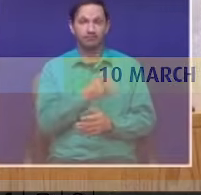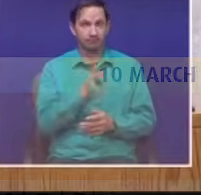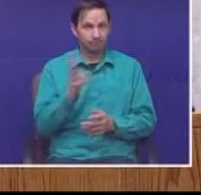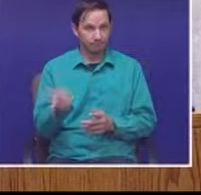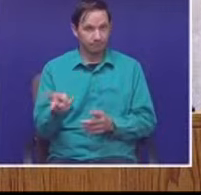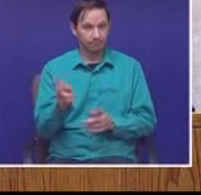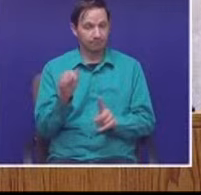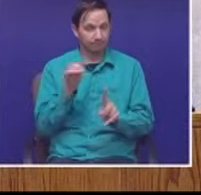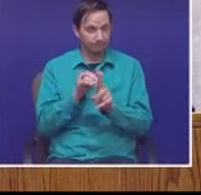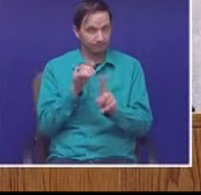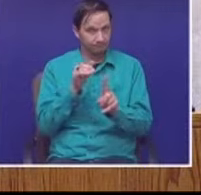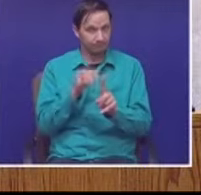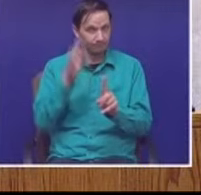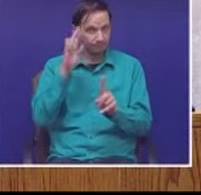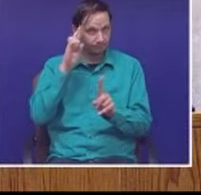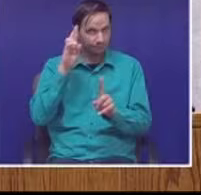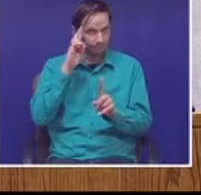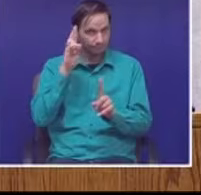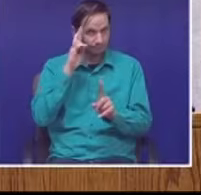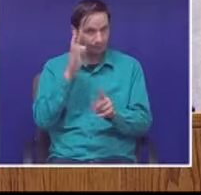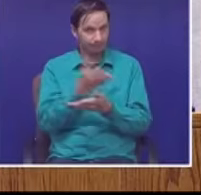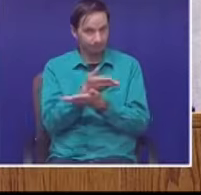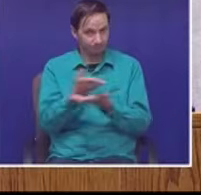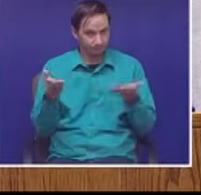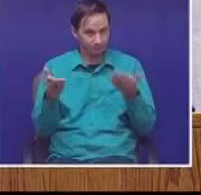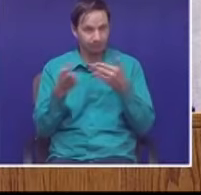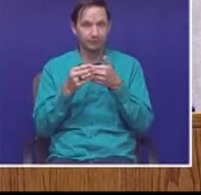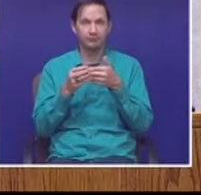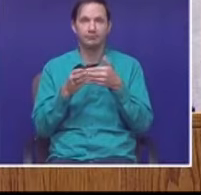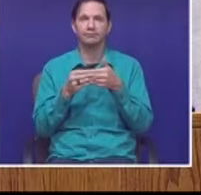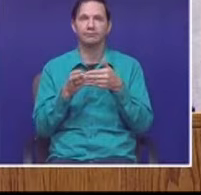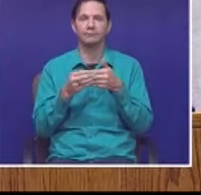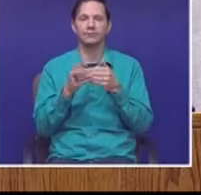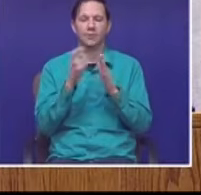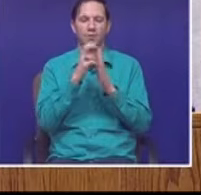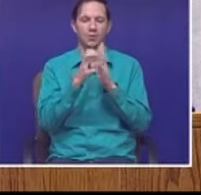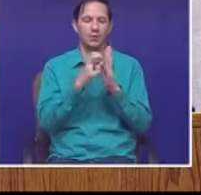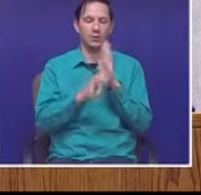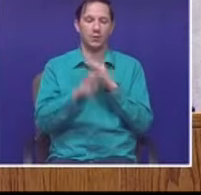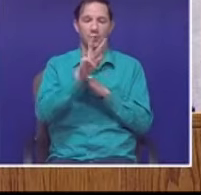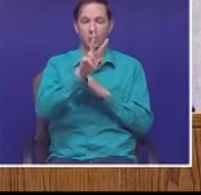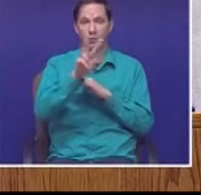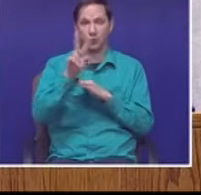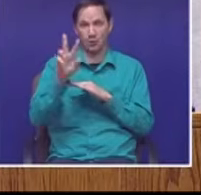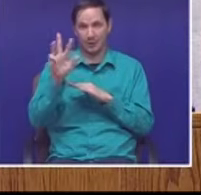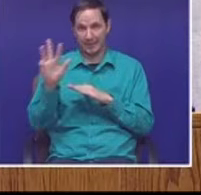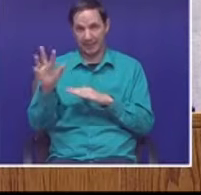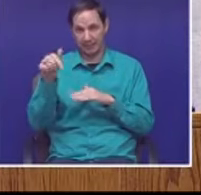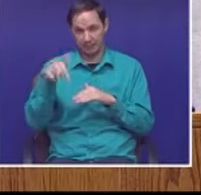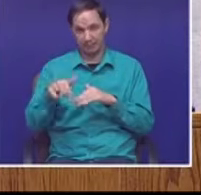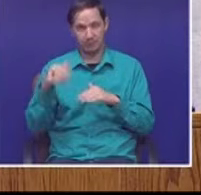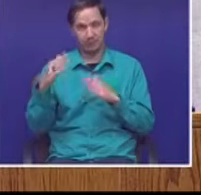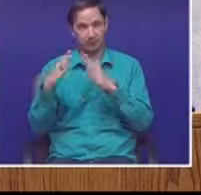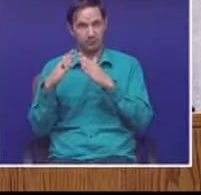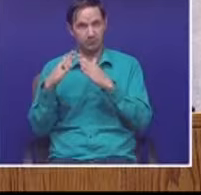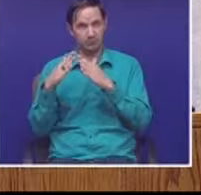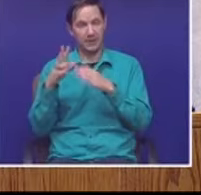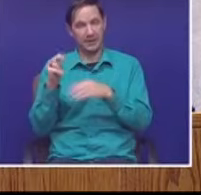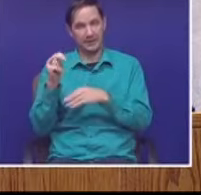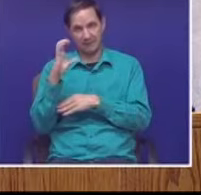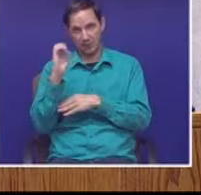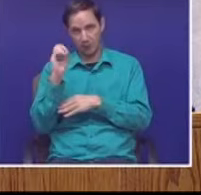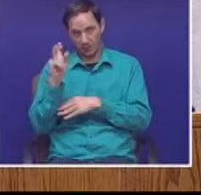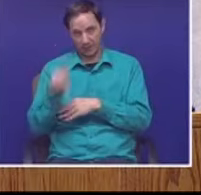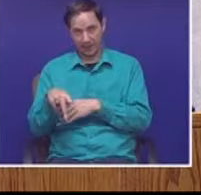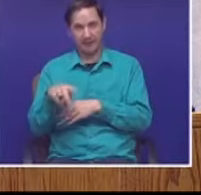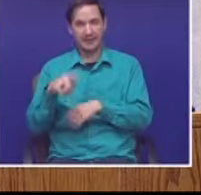to further remind the delegates that in terms of Rule 229 of the Council Rule, the time